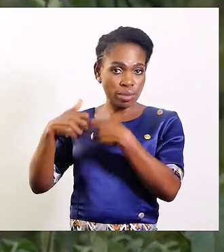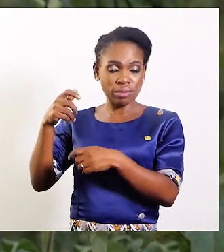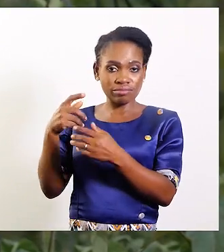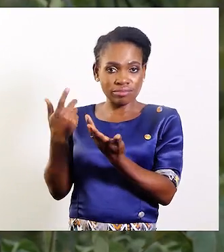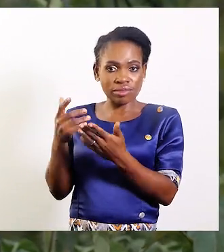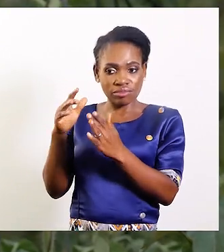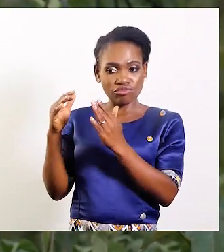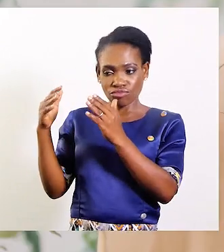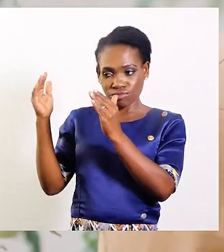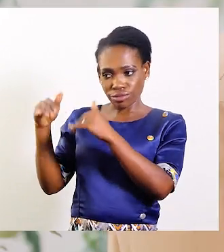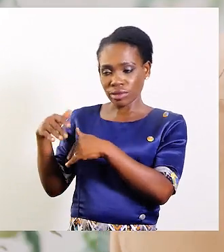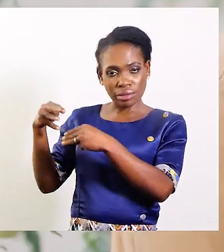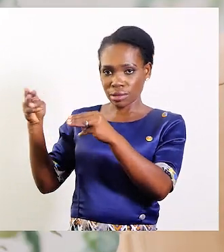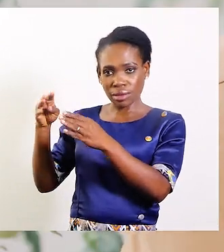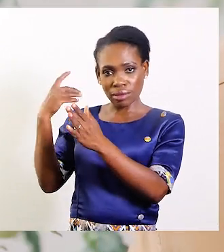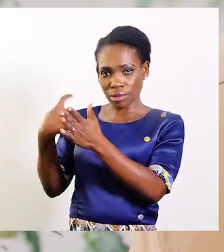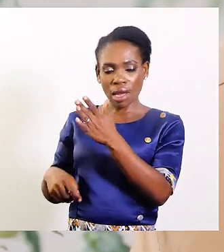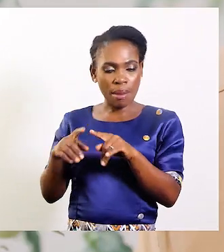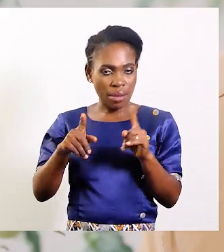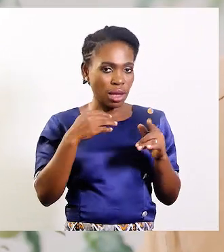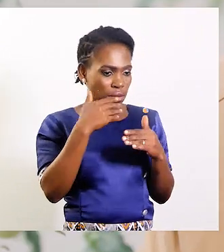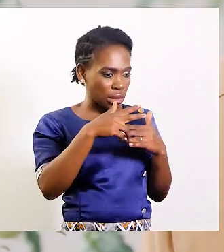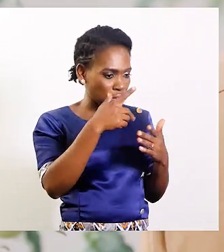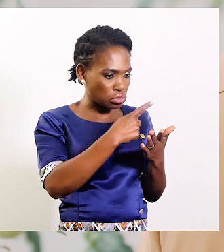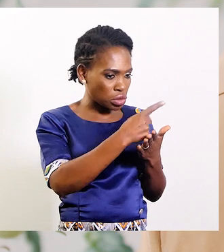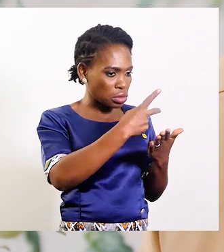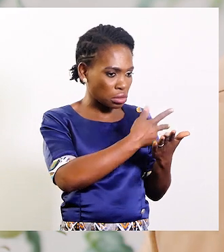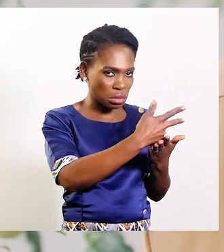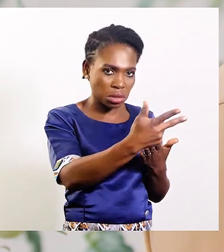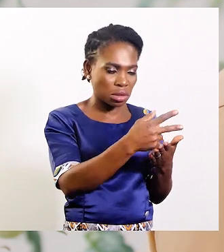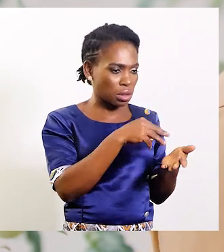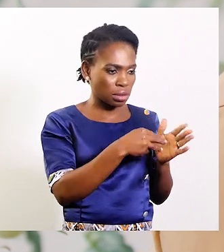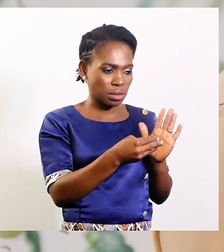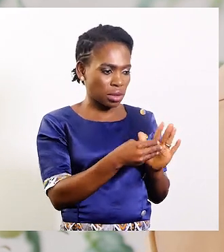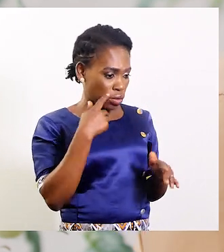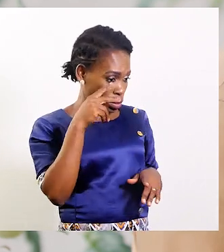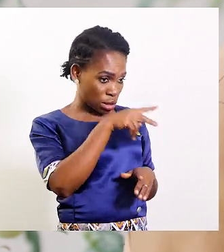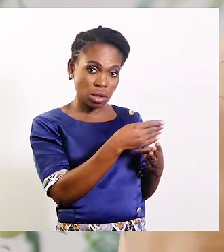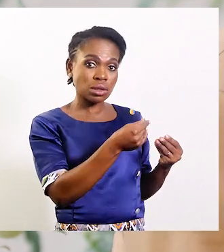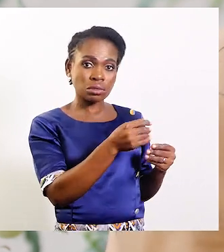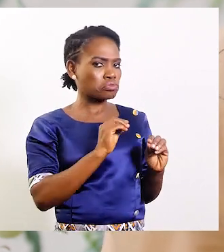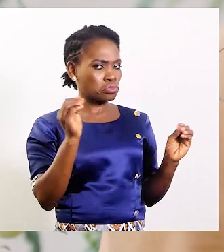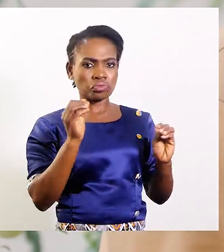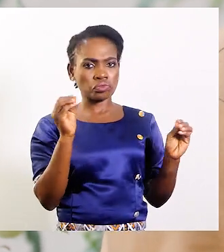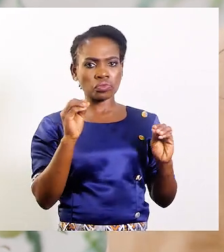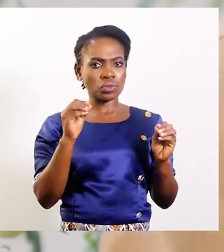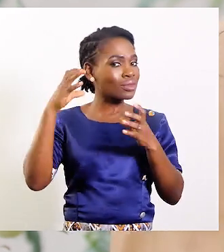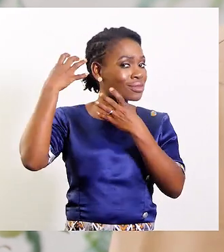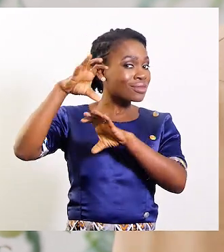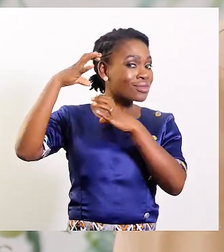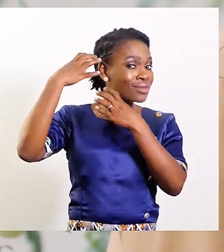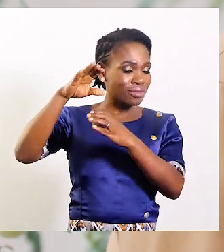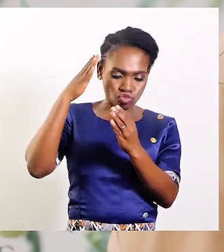And also, what you are seeing here is not soil. What is it? It's cocoa pit, coconut fiber. Okay. The